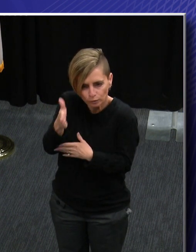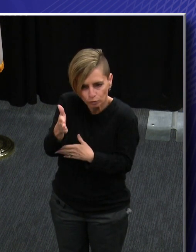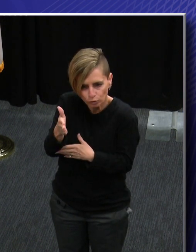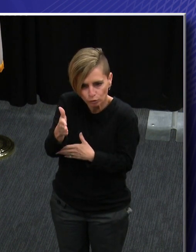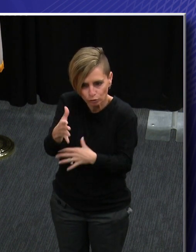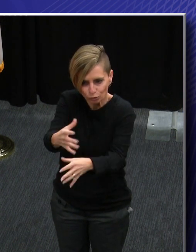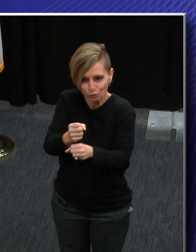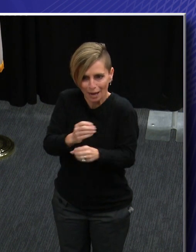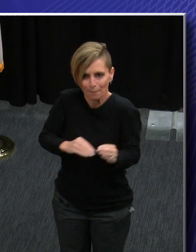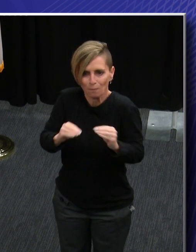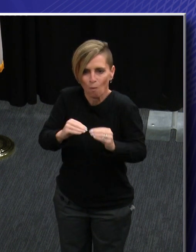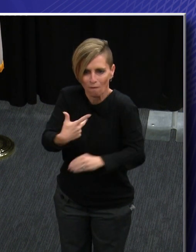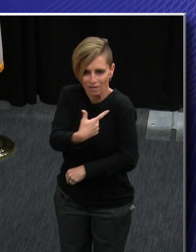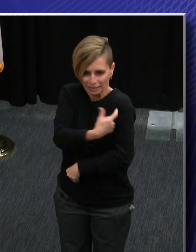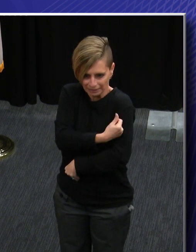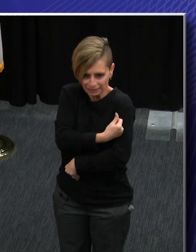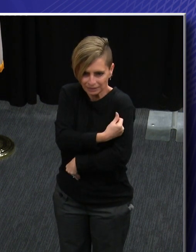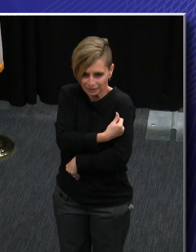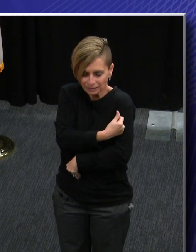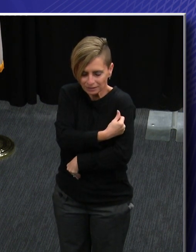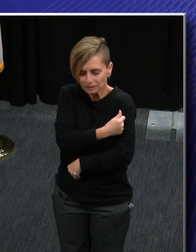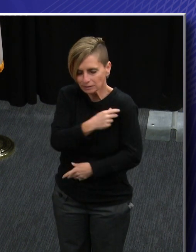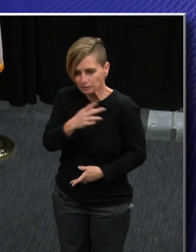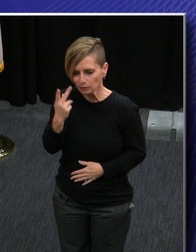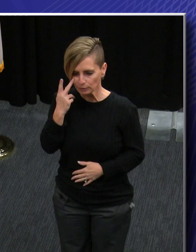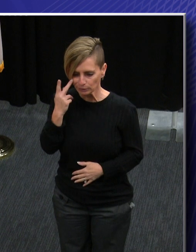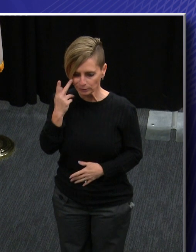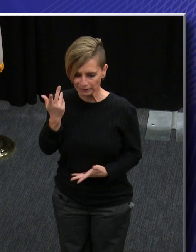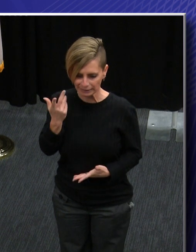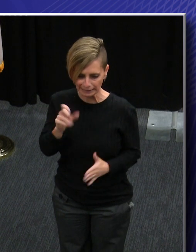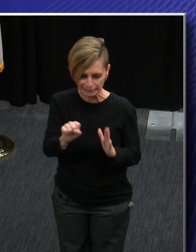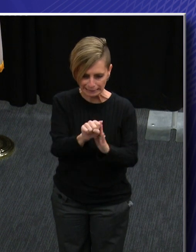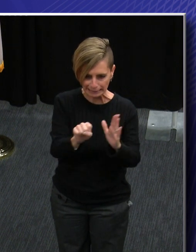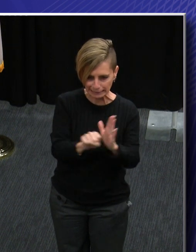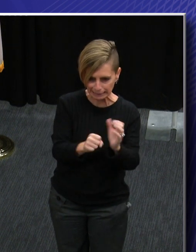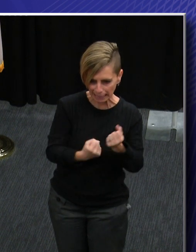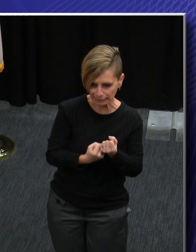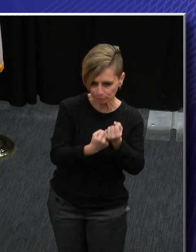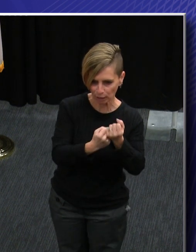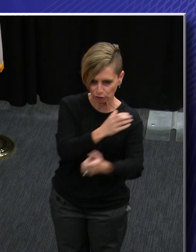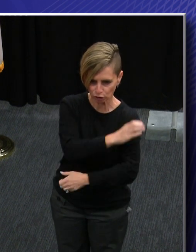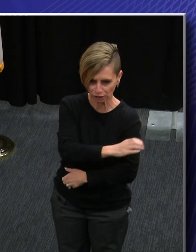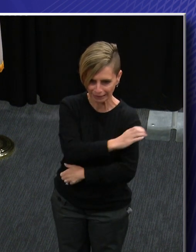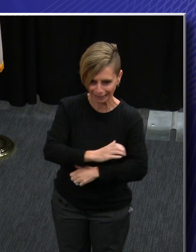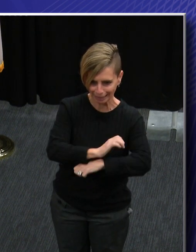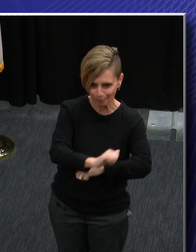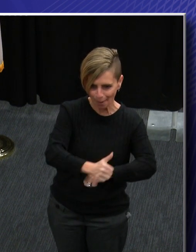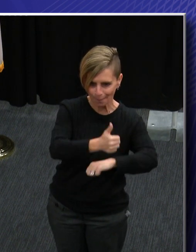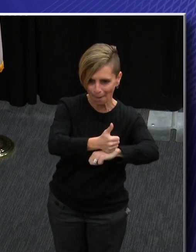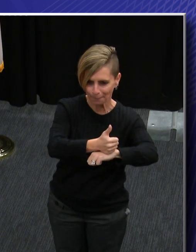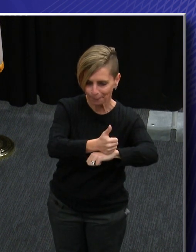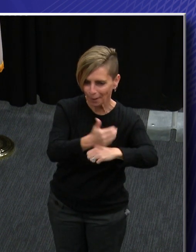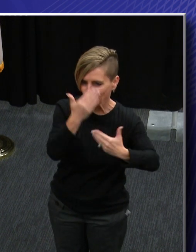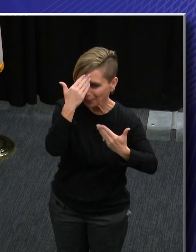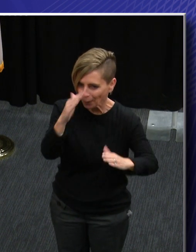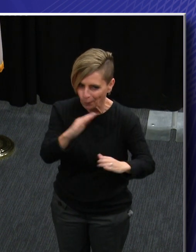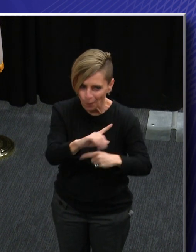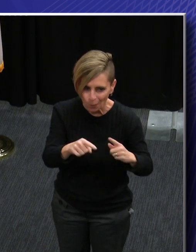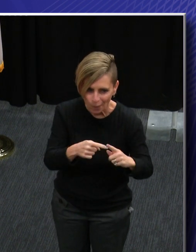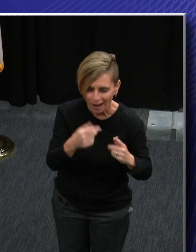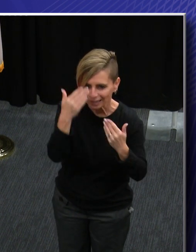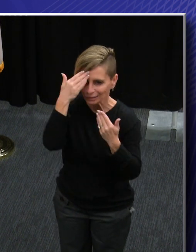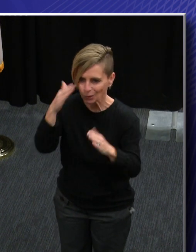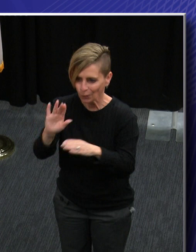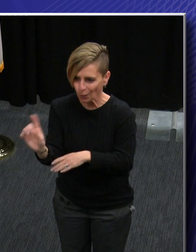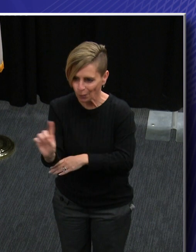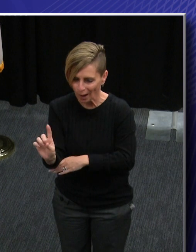vaccine. You will see some state-sponsored clinics popping up, and we don't know when or where,